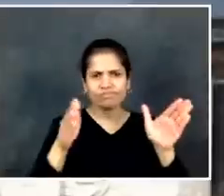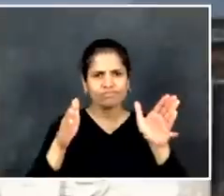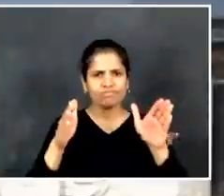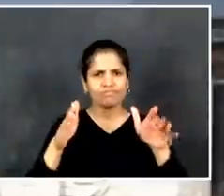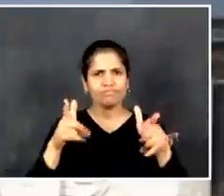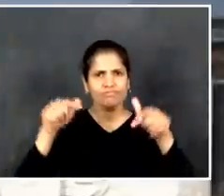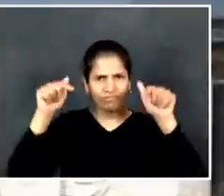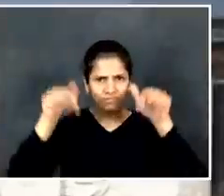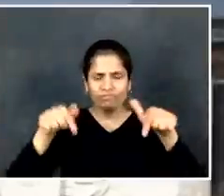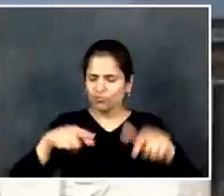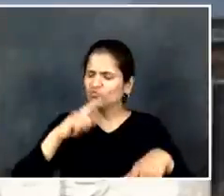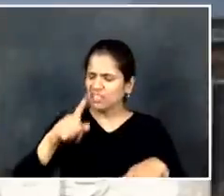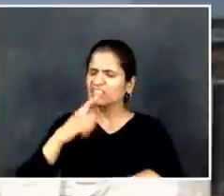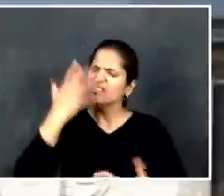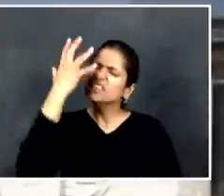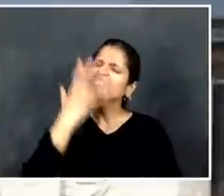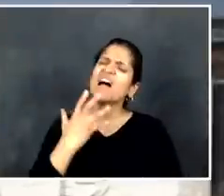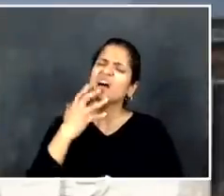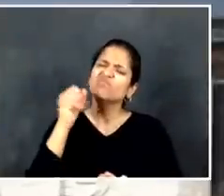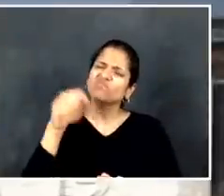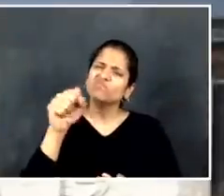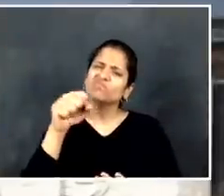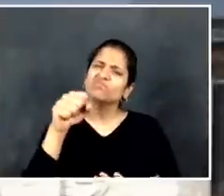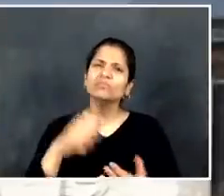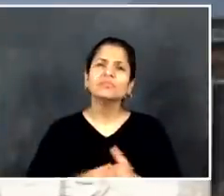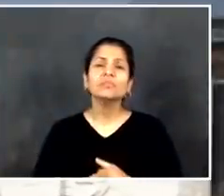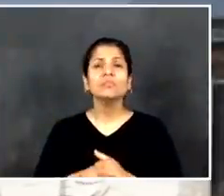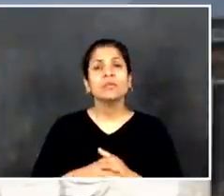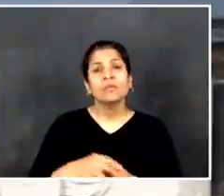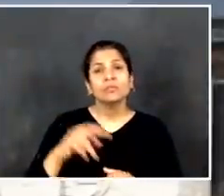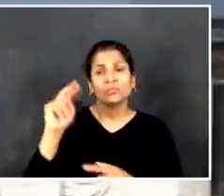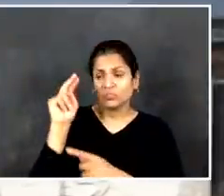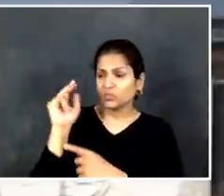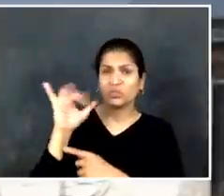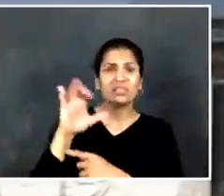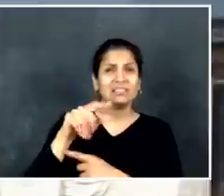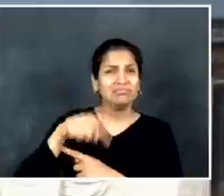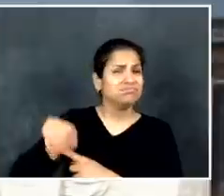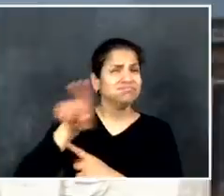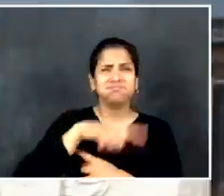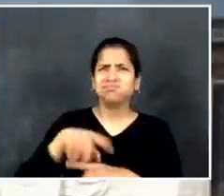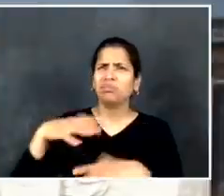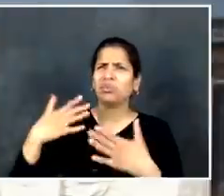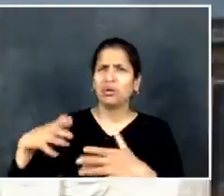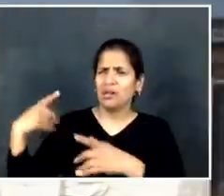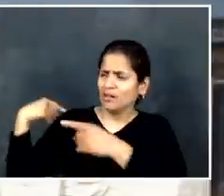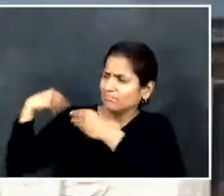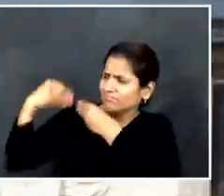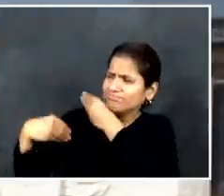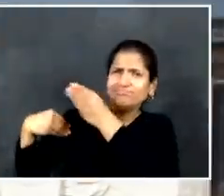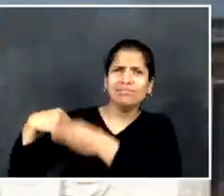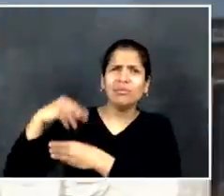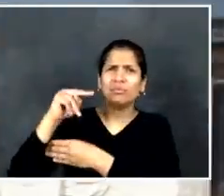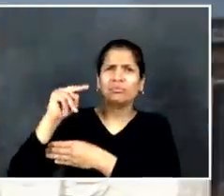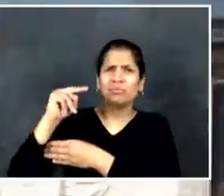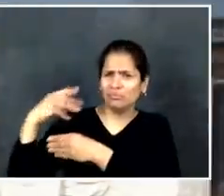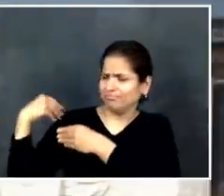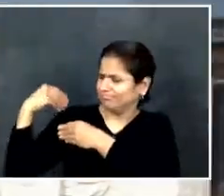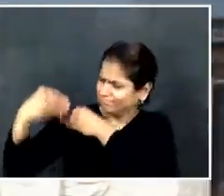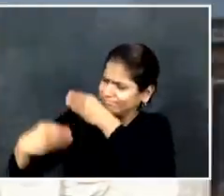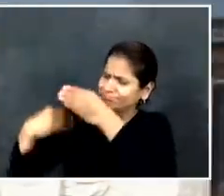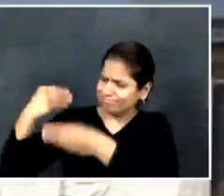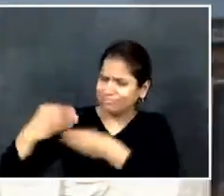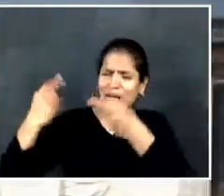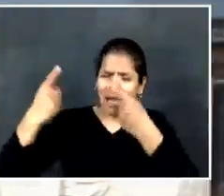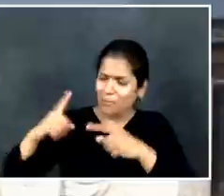over generations in building up the concept of a federal government that would be there to protect all Americans. And obviously no